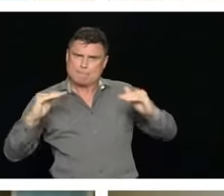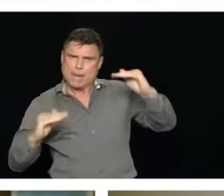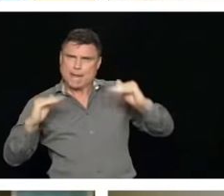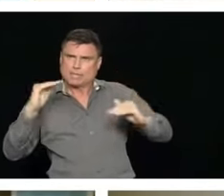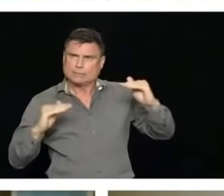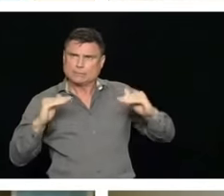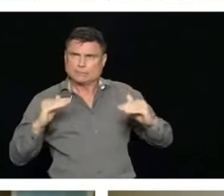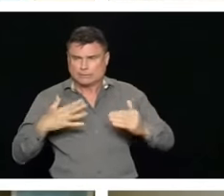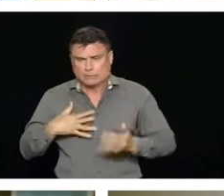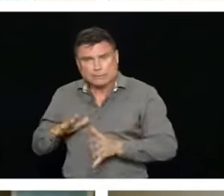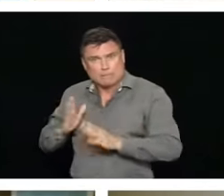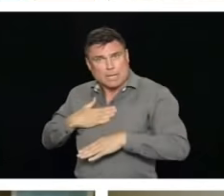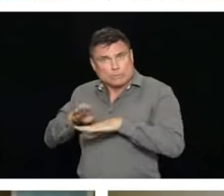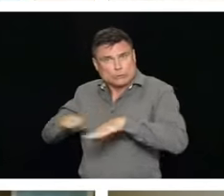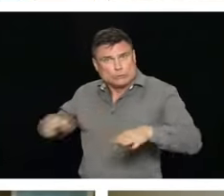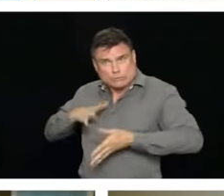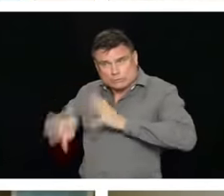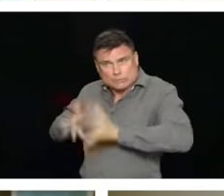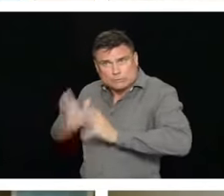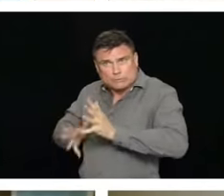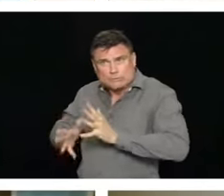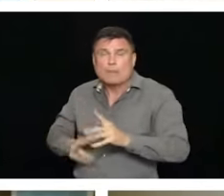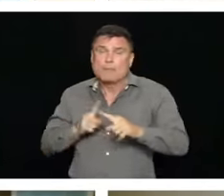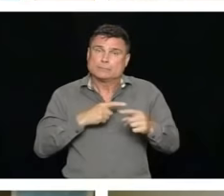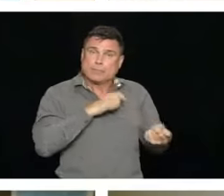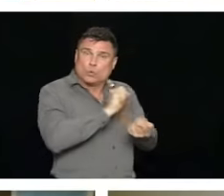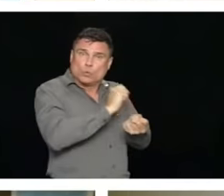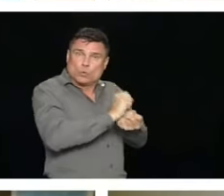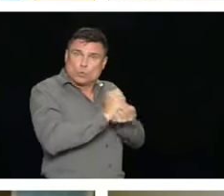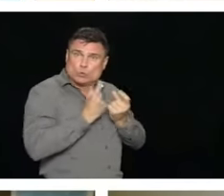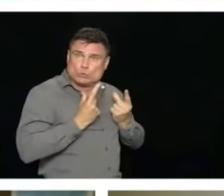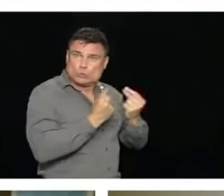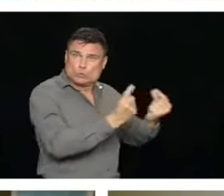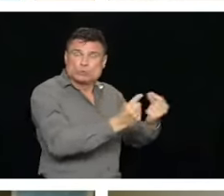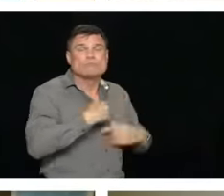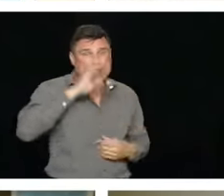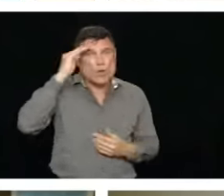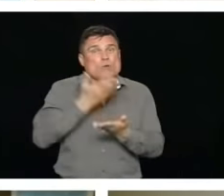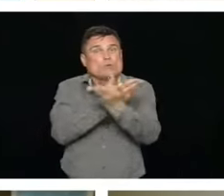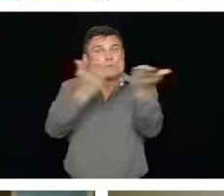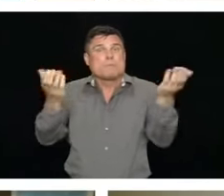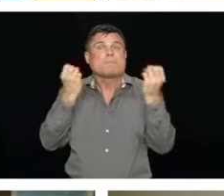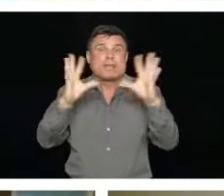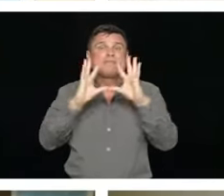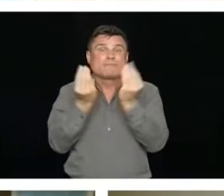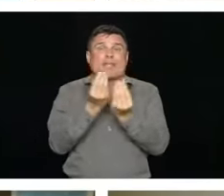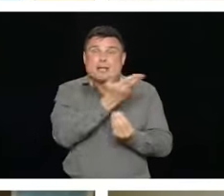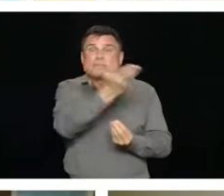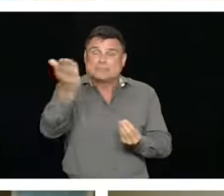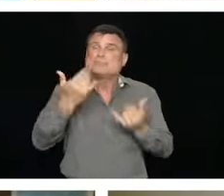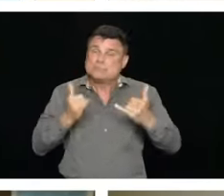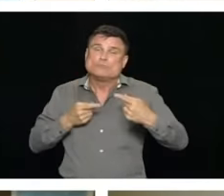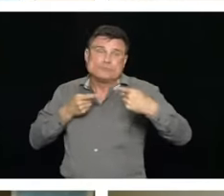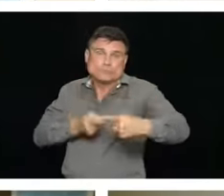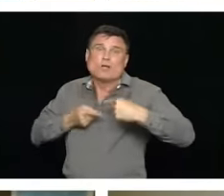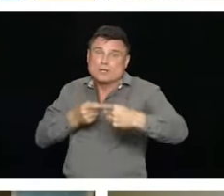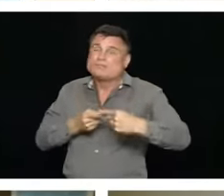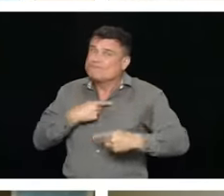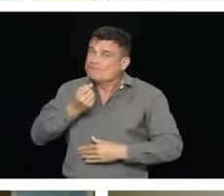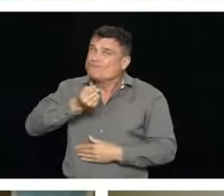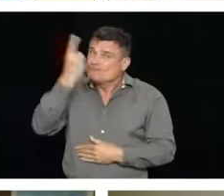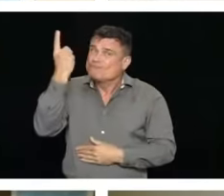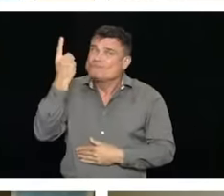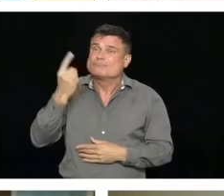been difficult, and there's no doubt about that. Fortunately, we were never alone. BC's educators and support staff rallied behind their